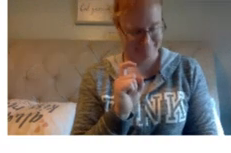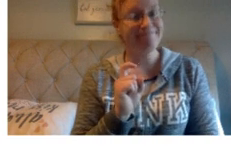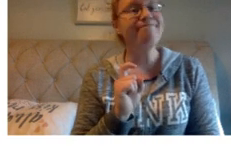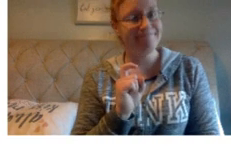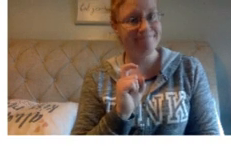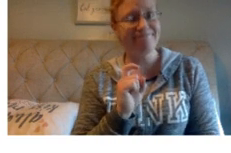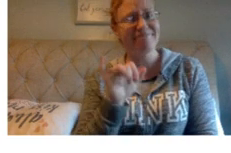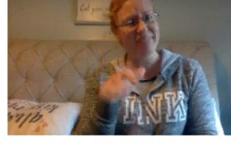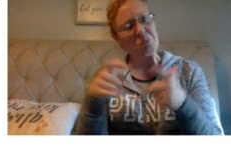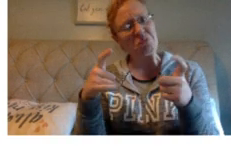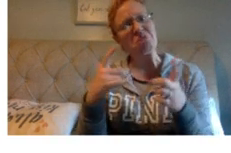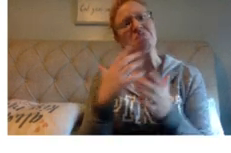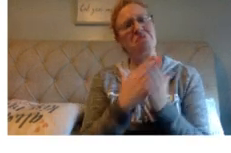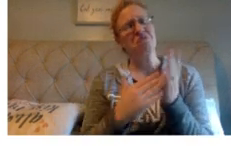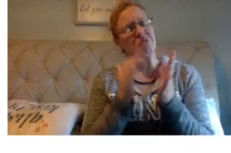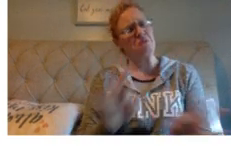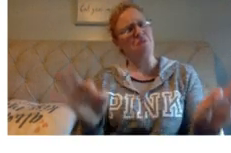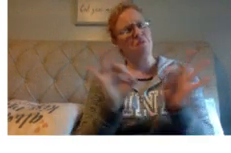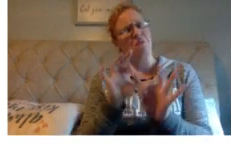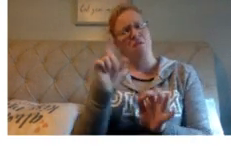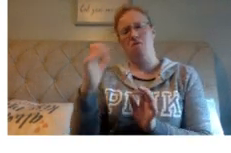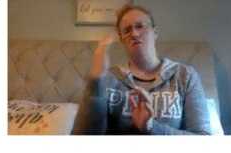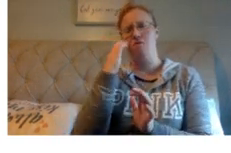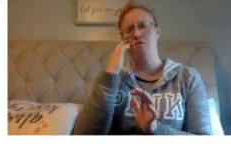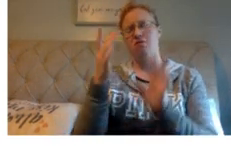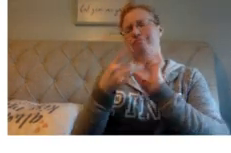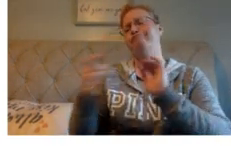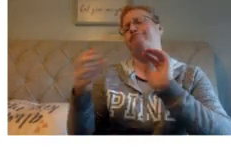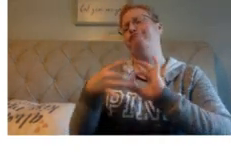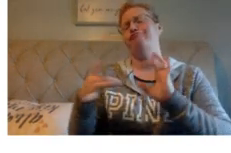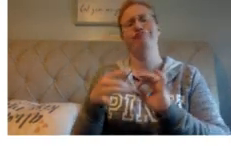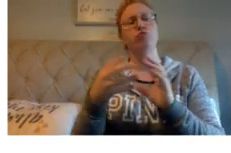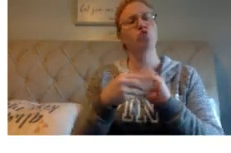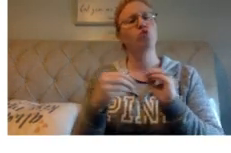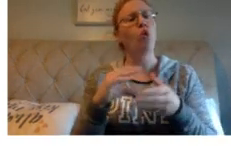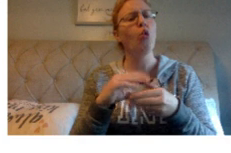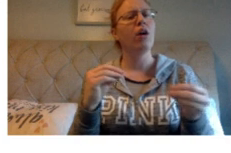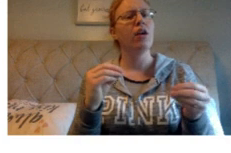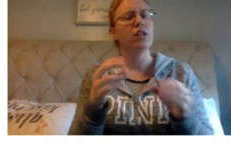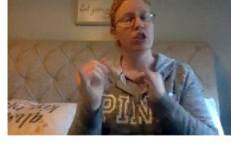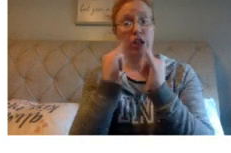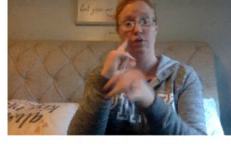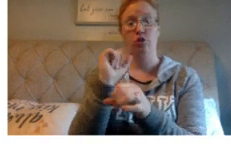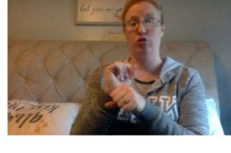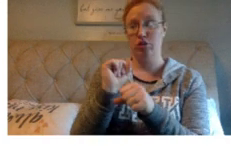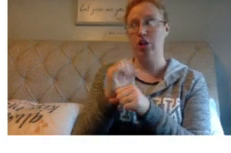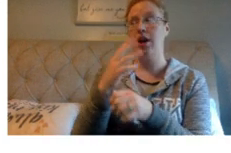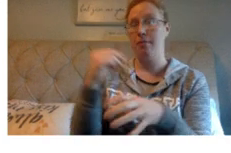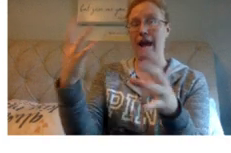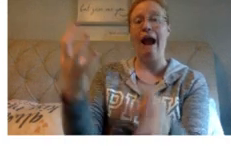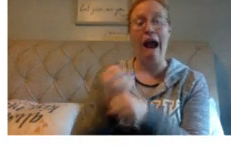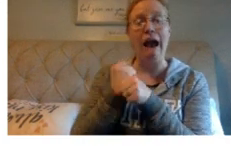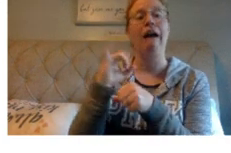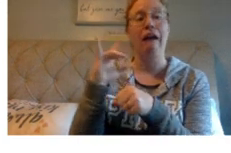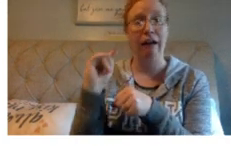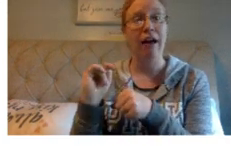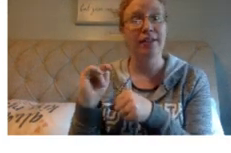that's a big part. That's important, right? We have to know that when we're retelling the story. Keisha interviewed for a job at the nursing home and she got